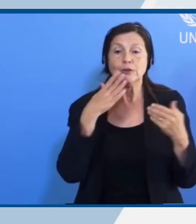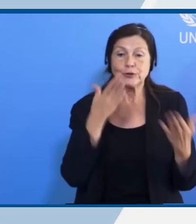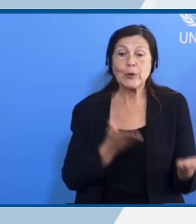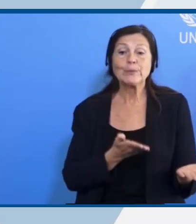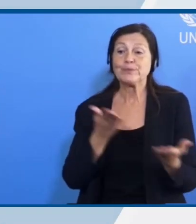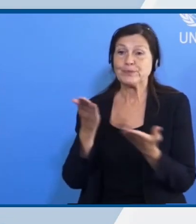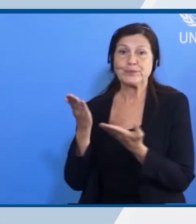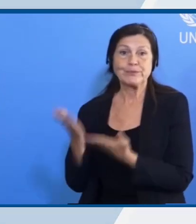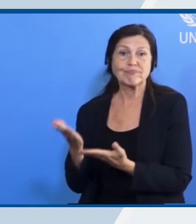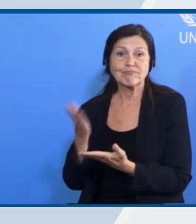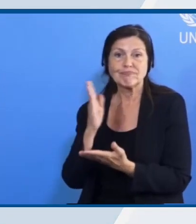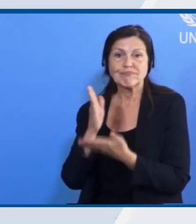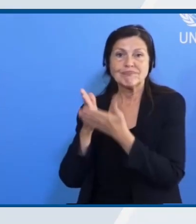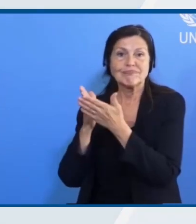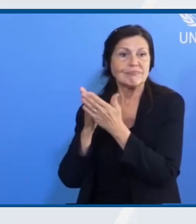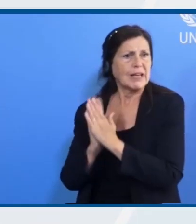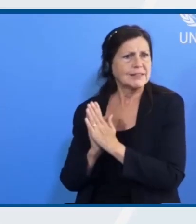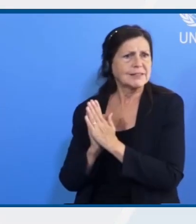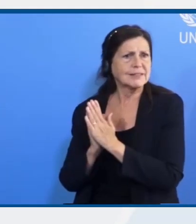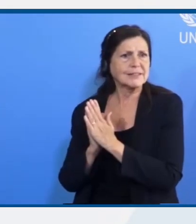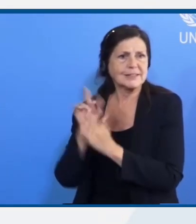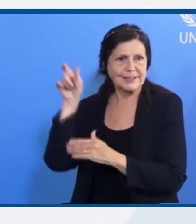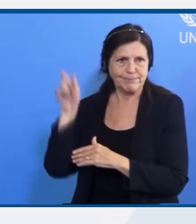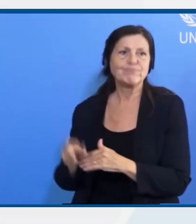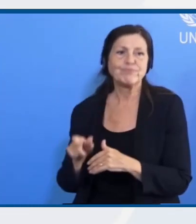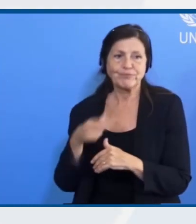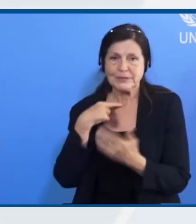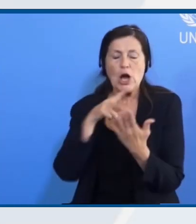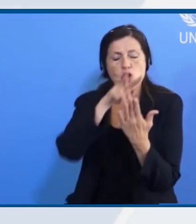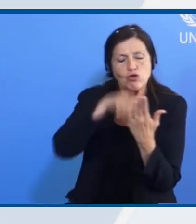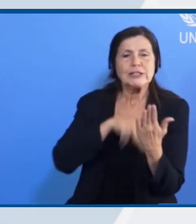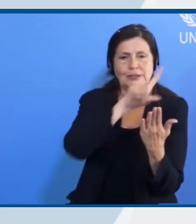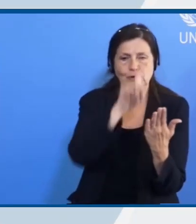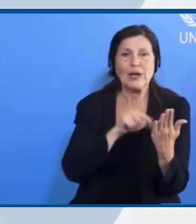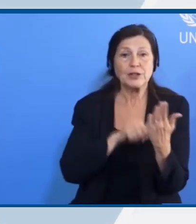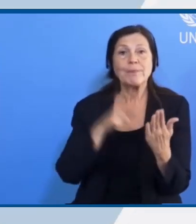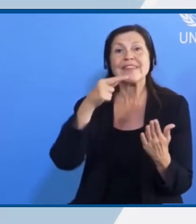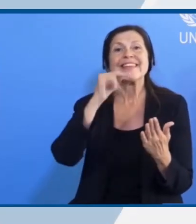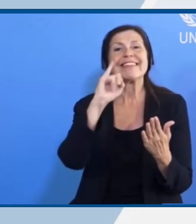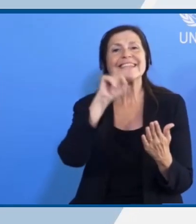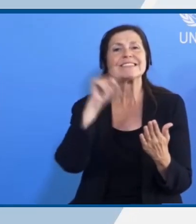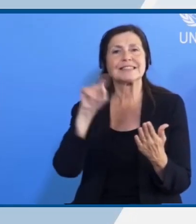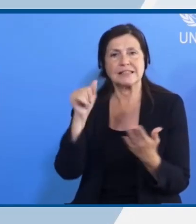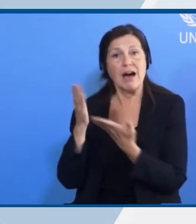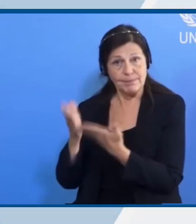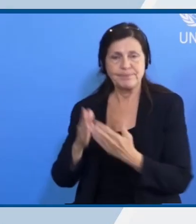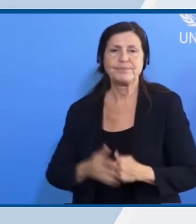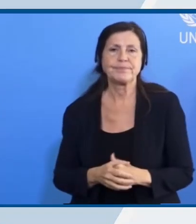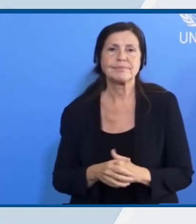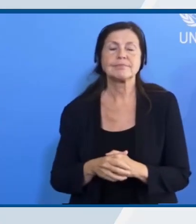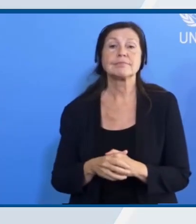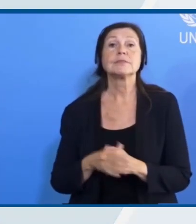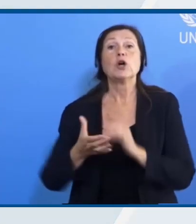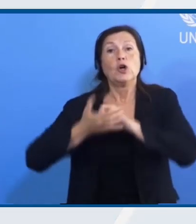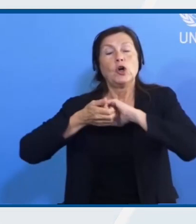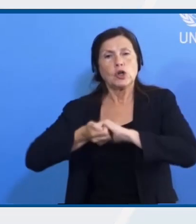as they are, and then whoever feels ready will give me a sign, and we'll take it that way. So Tisa, there is a question for you here. Actually, it comes from a colleague